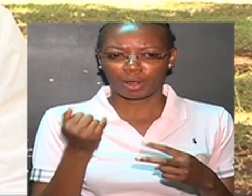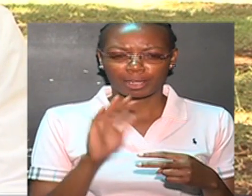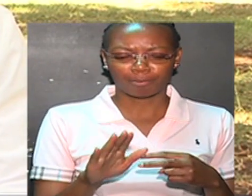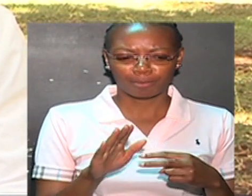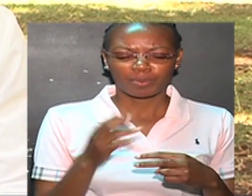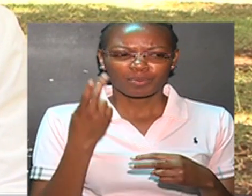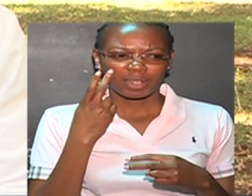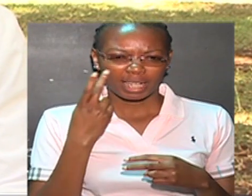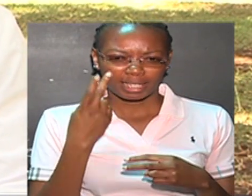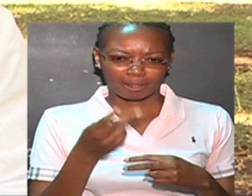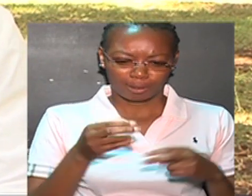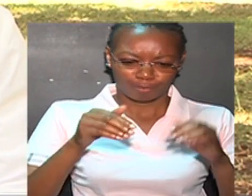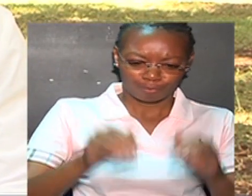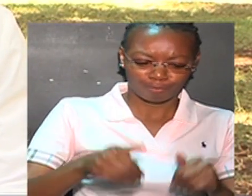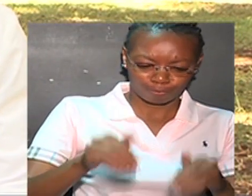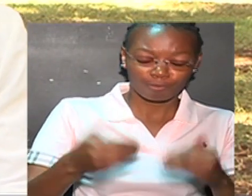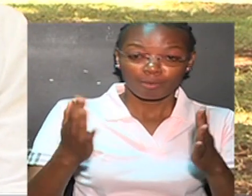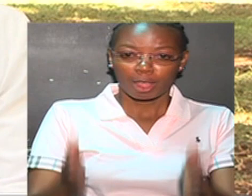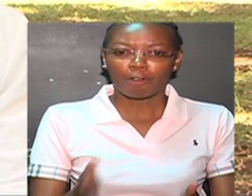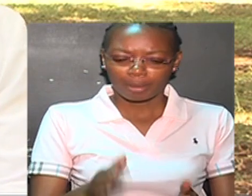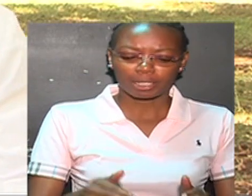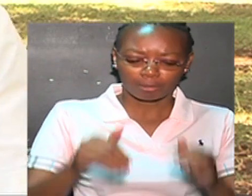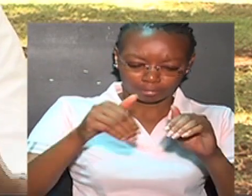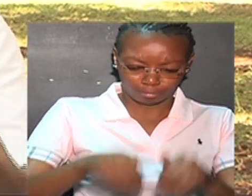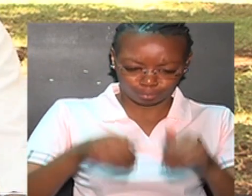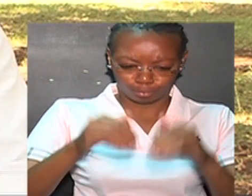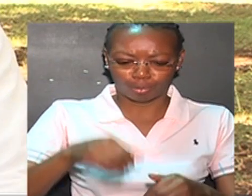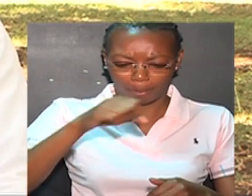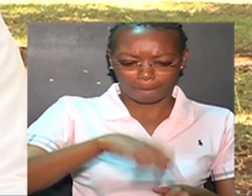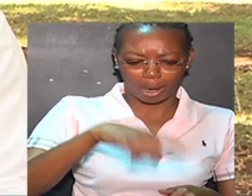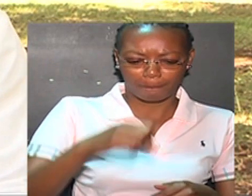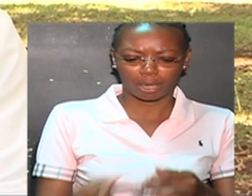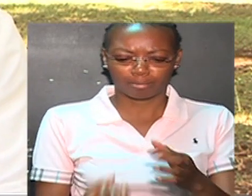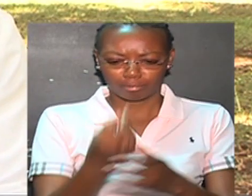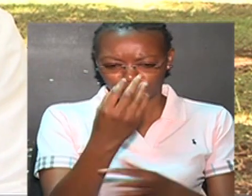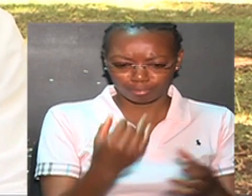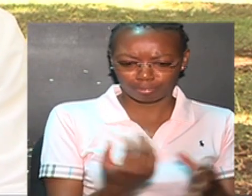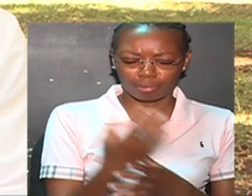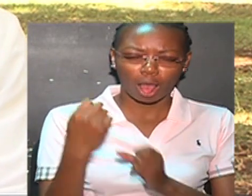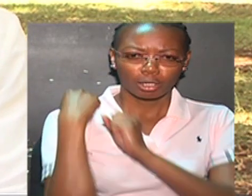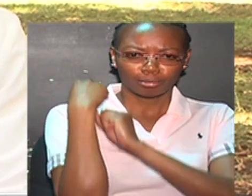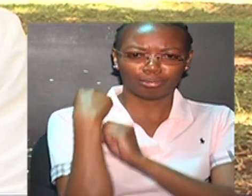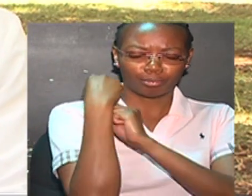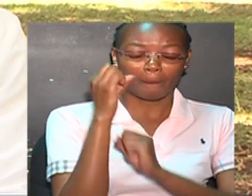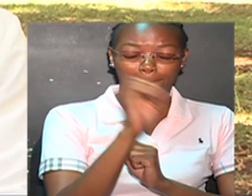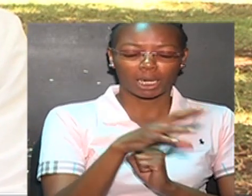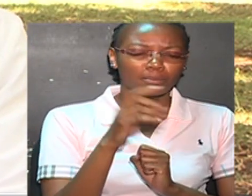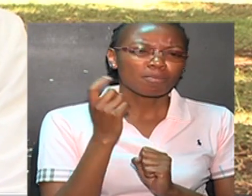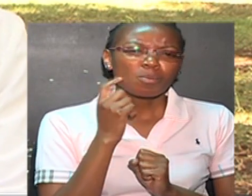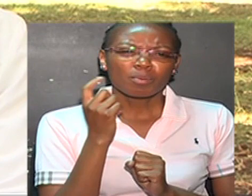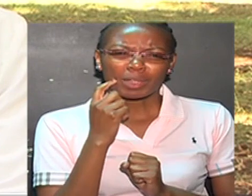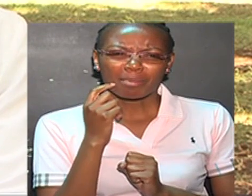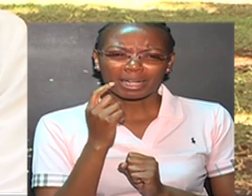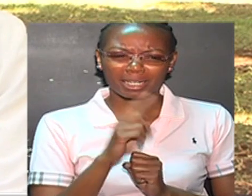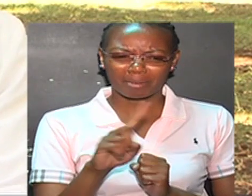our farmers are getting a raw deal because they are selling their produce raw, yet they can make more